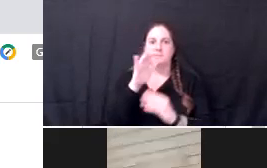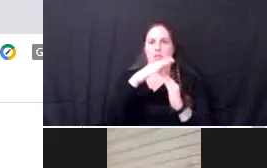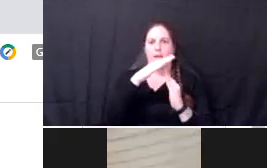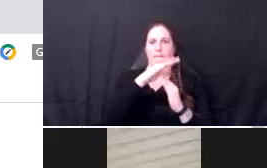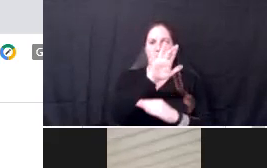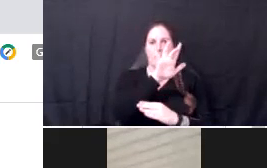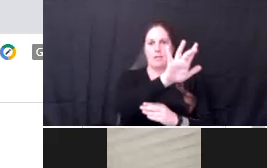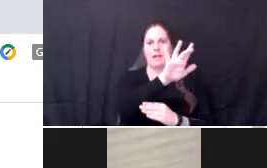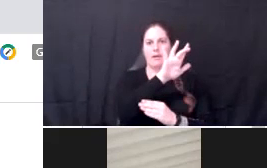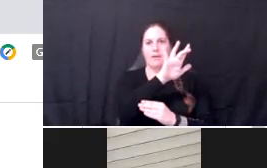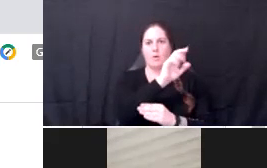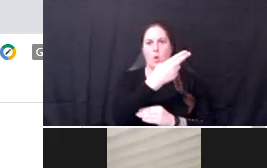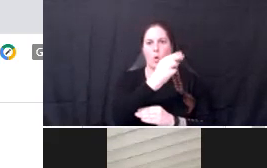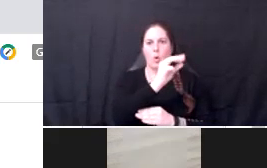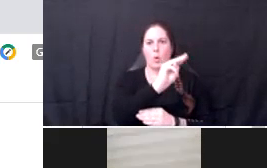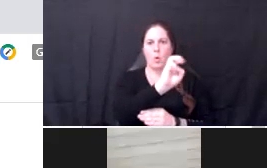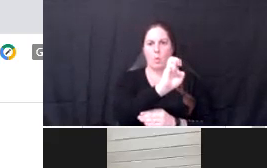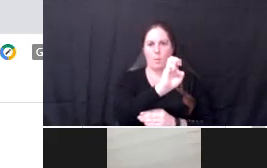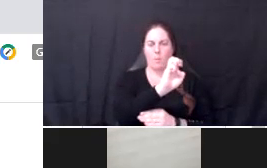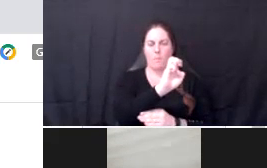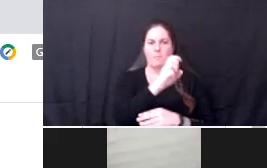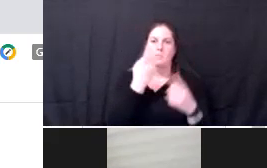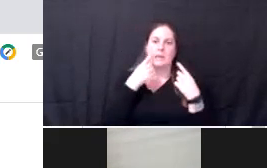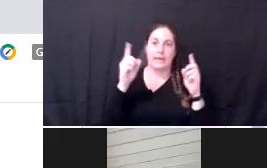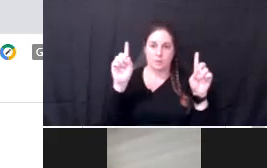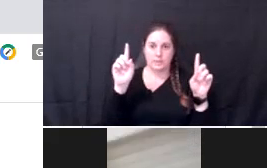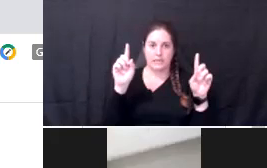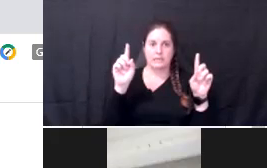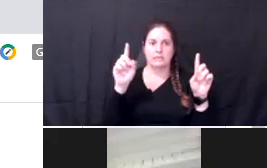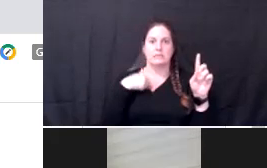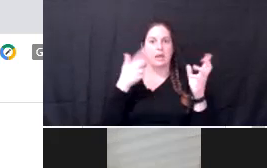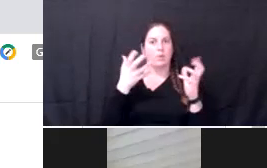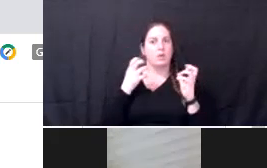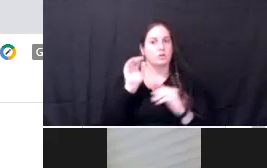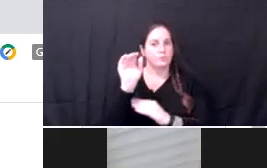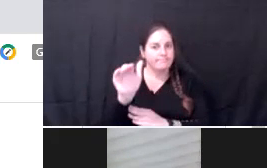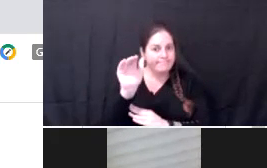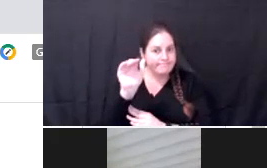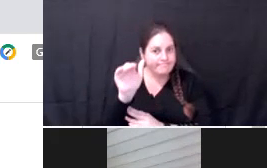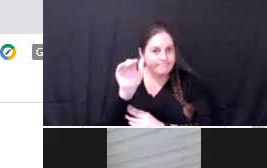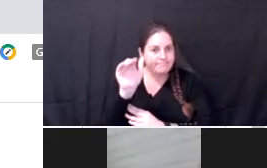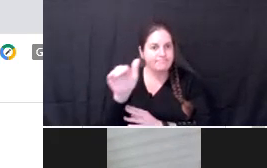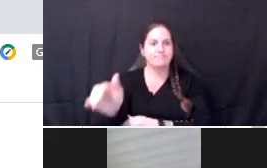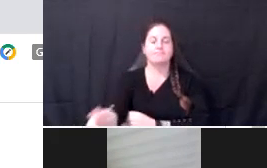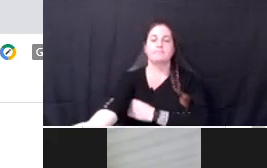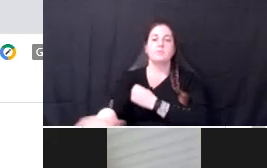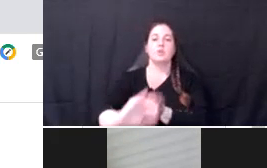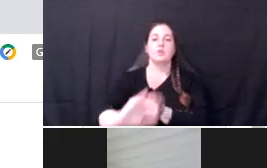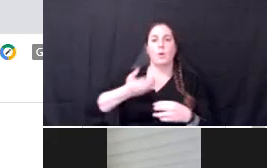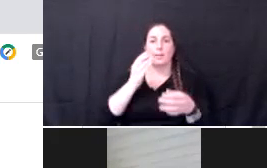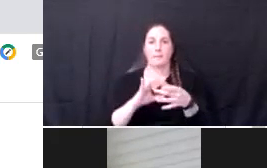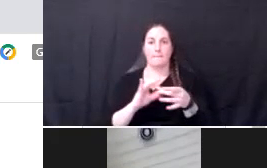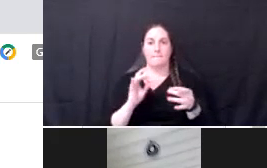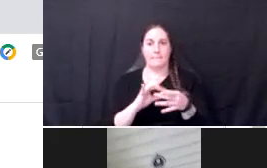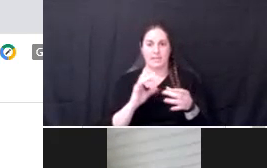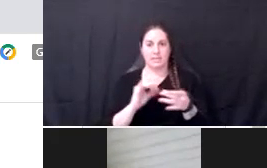okay? Announcements, I wanna bring something to your attention. So the welcome message was there